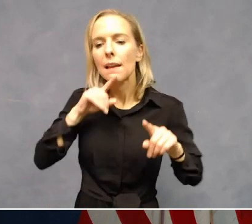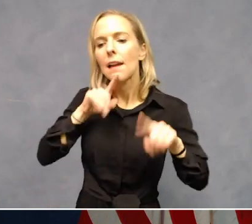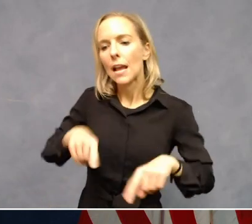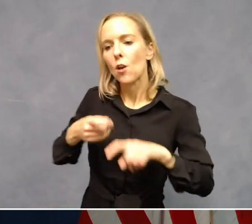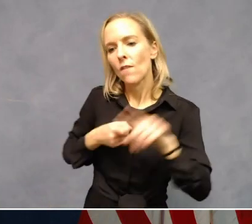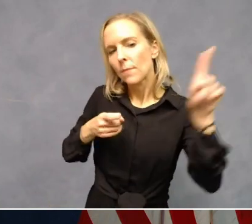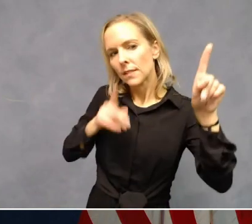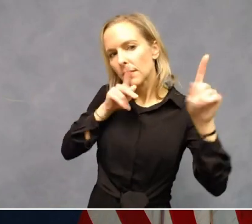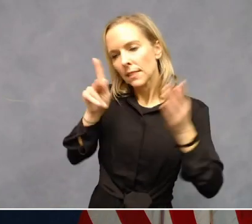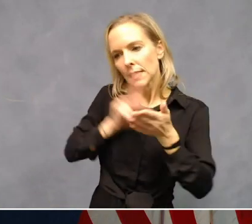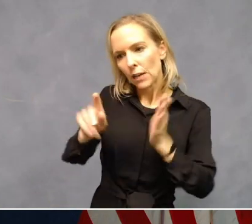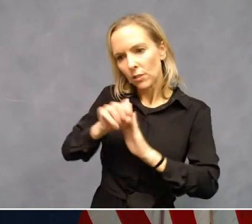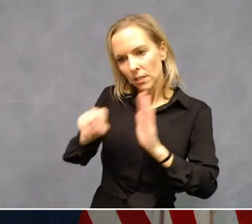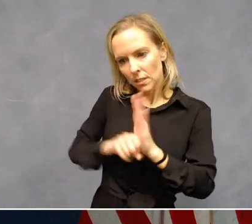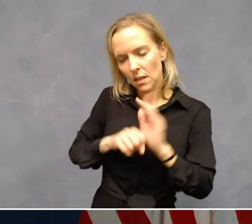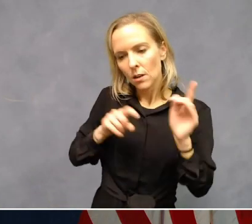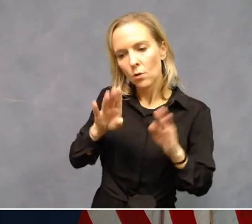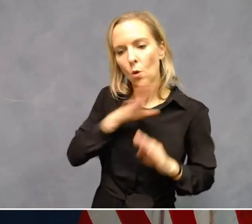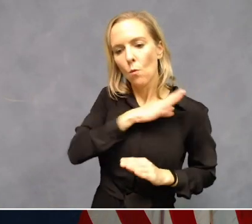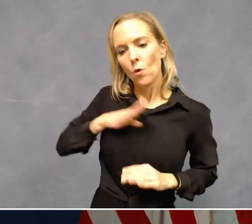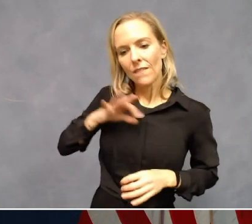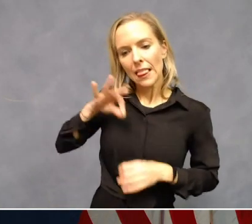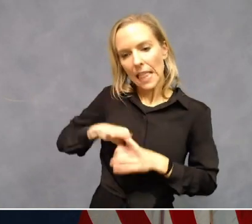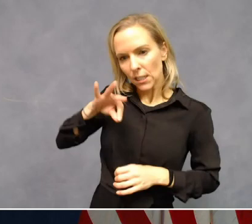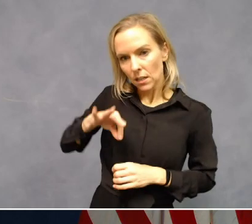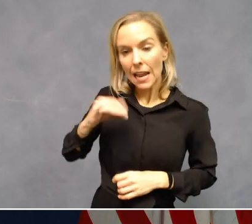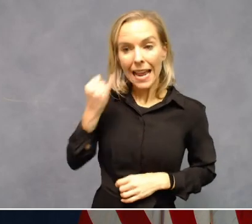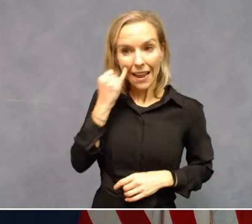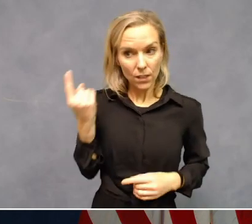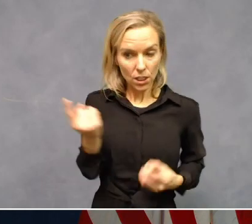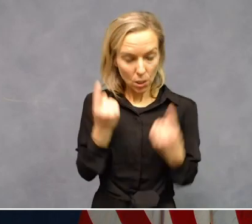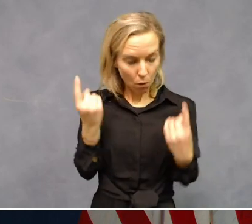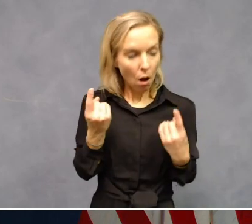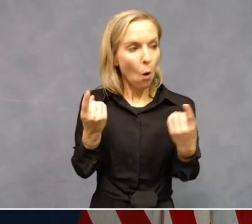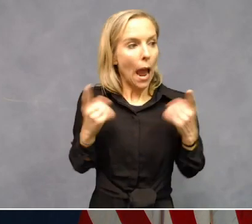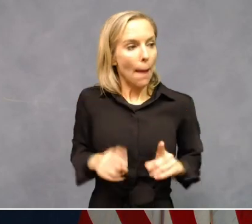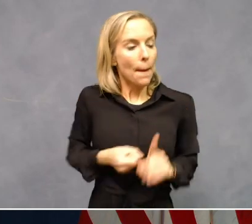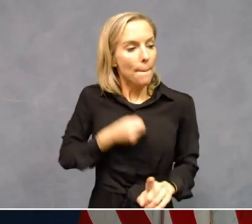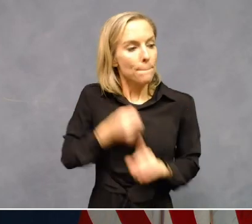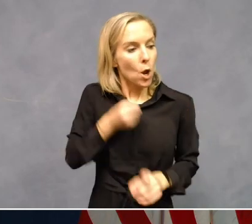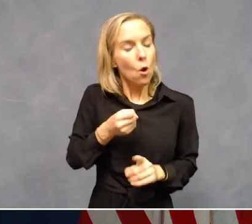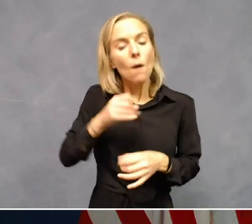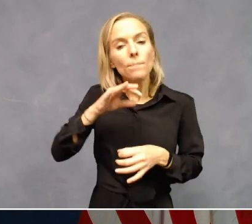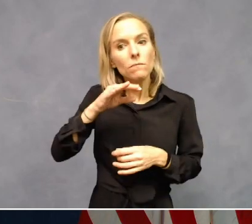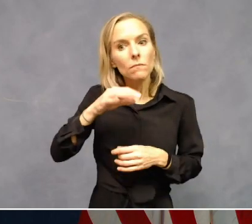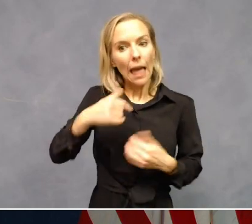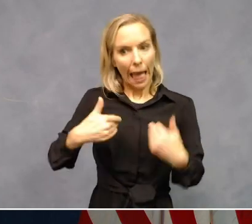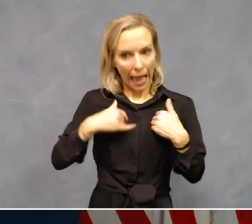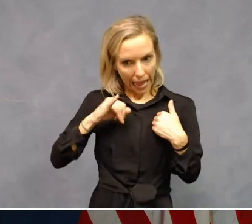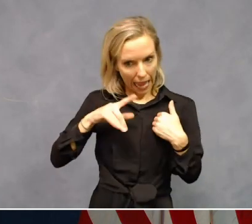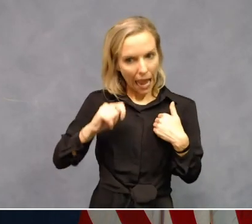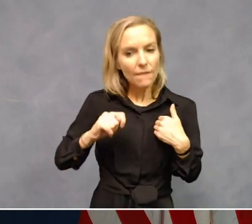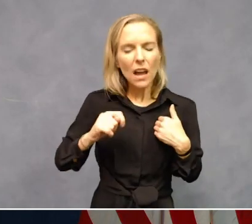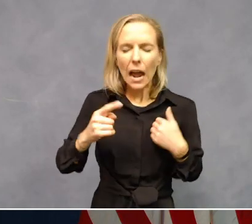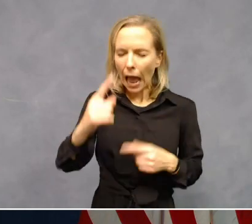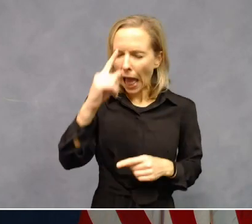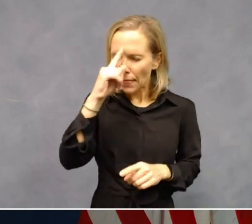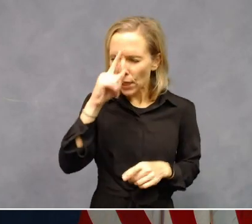of State and the Board of Elections on that. If someone has tested positive for COVID, I believe there is an